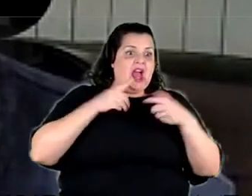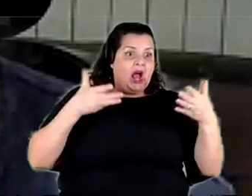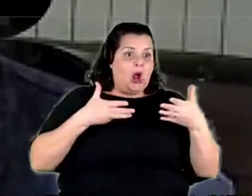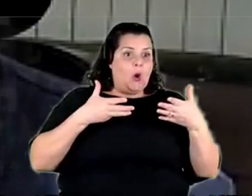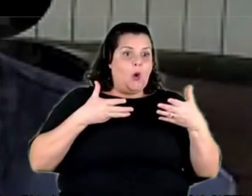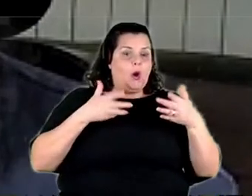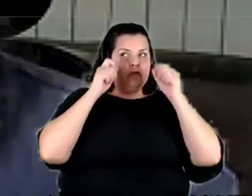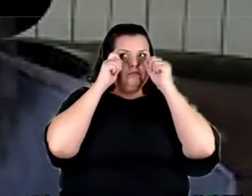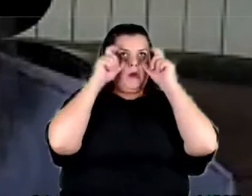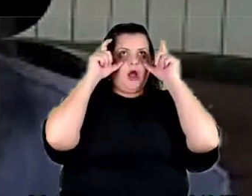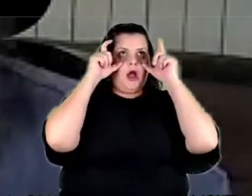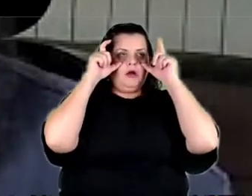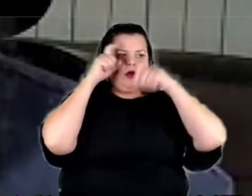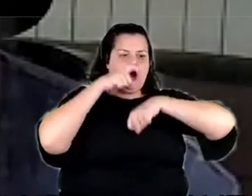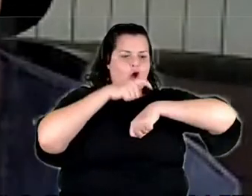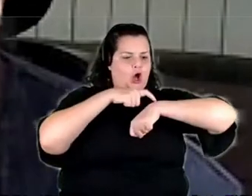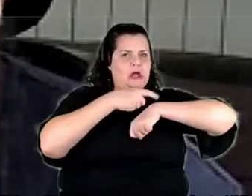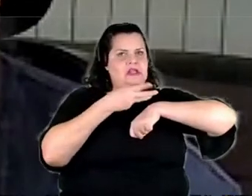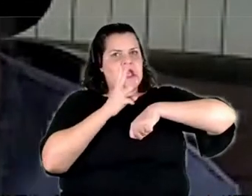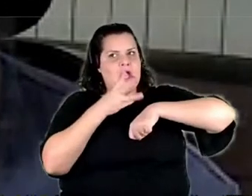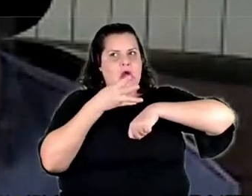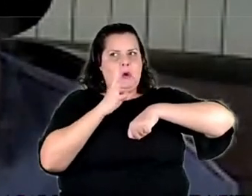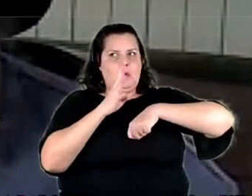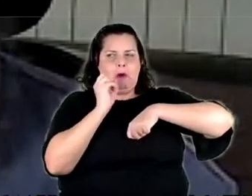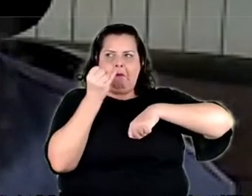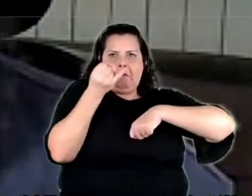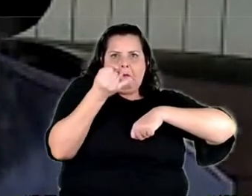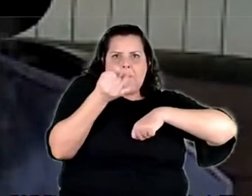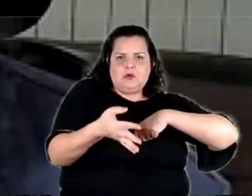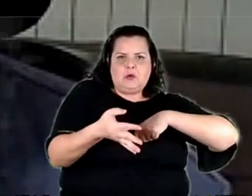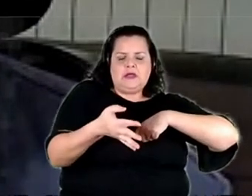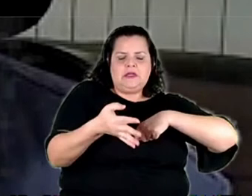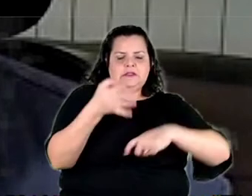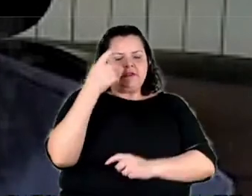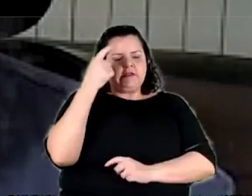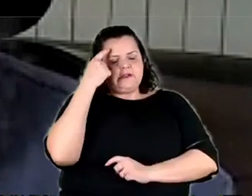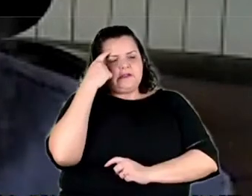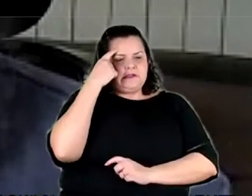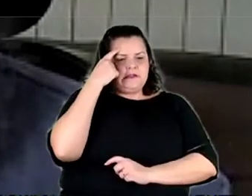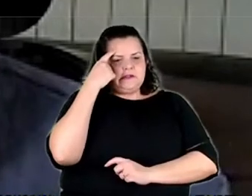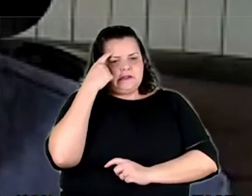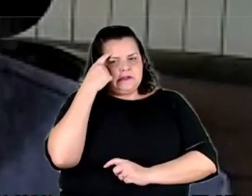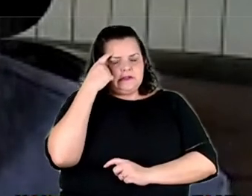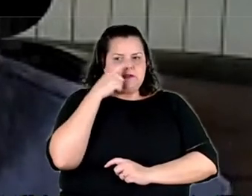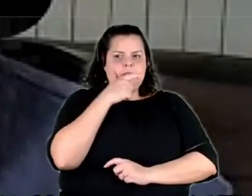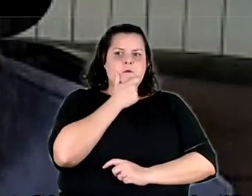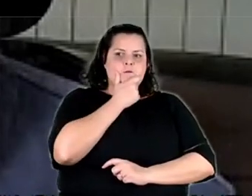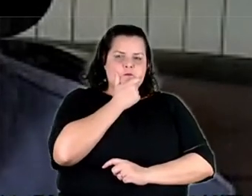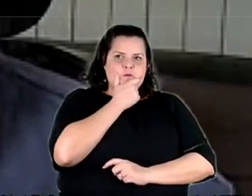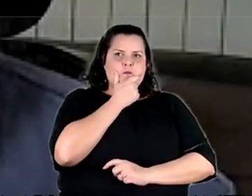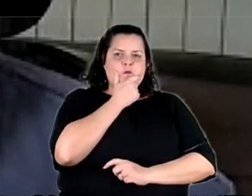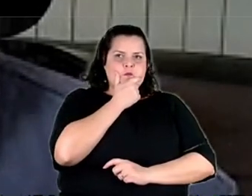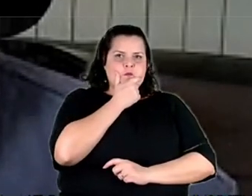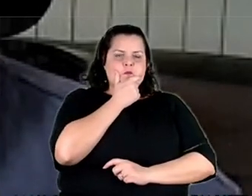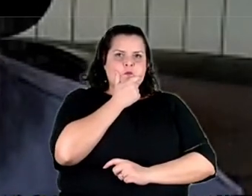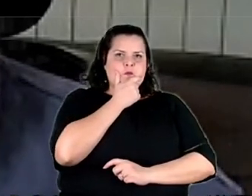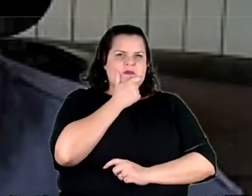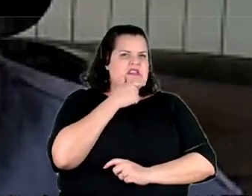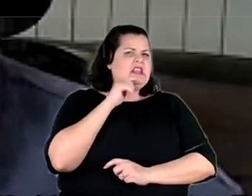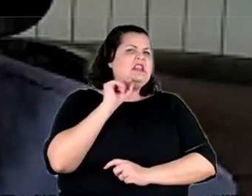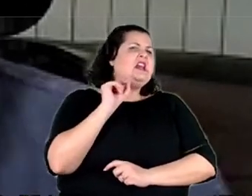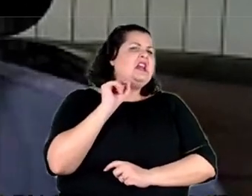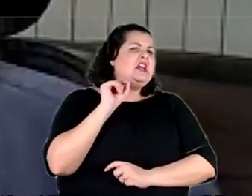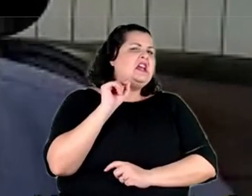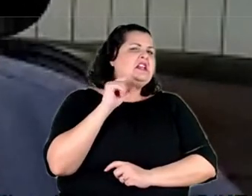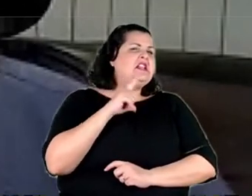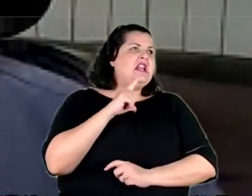prayer, 2 a.m, 4 a.m, 5, and by then the day is beginning. And